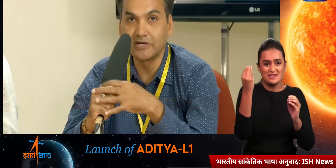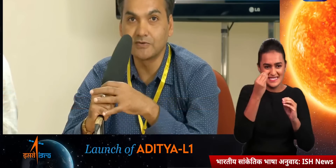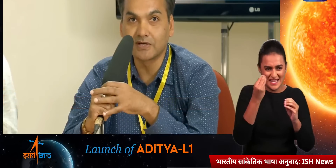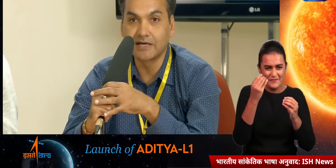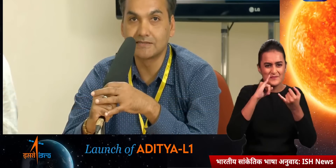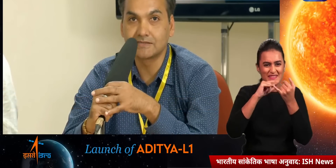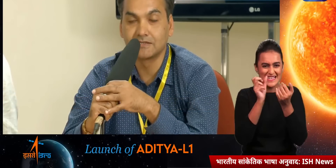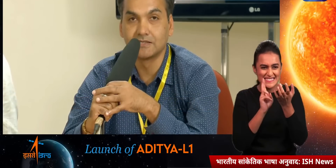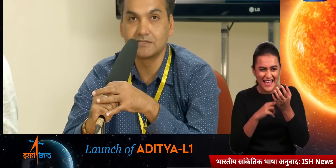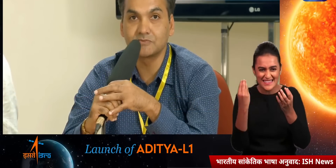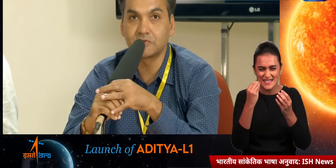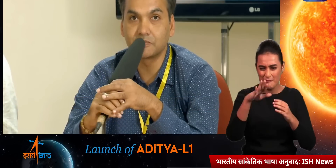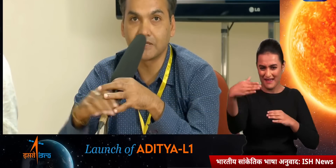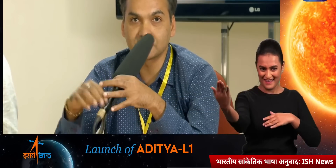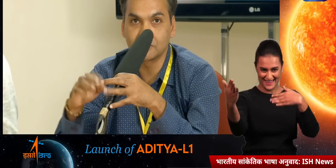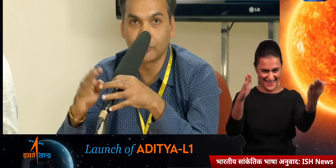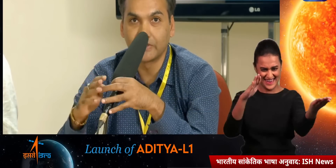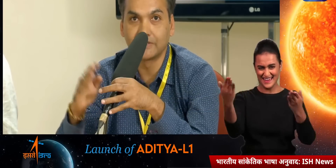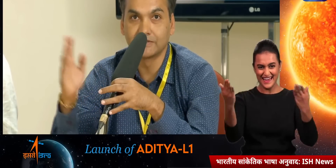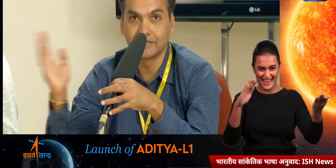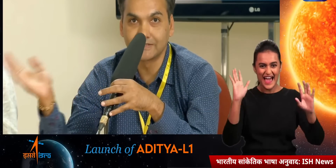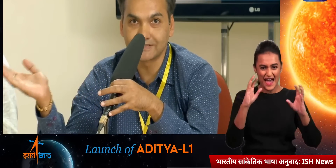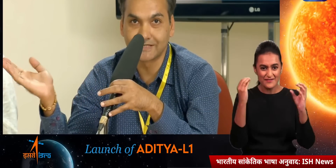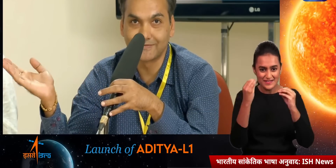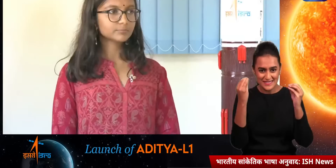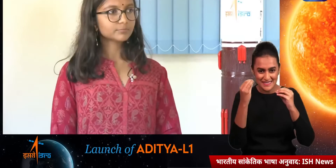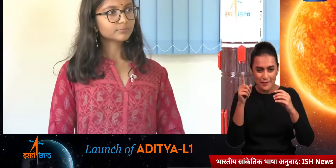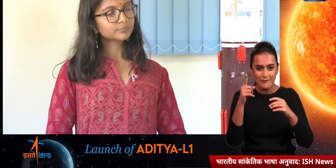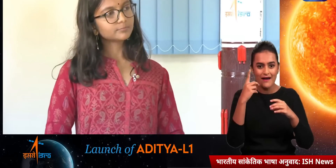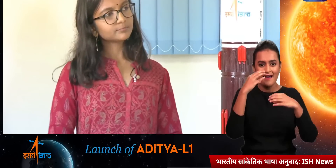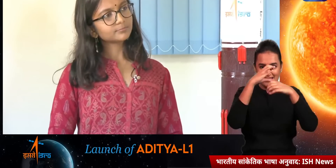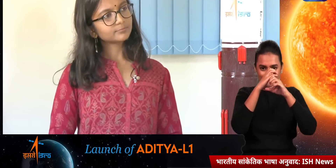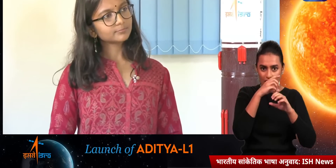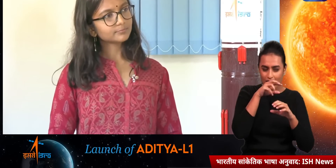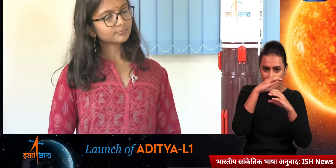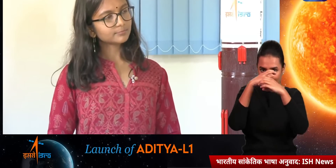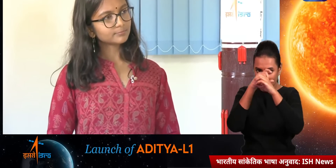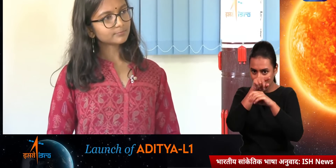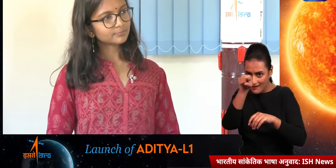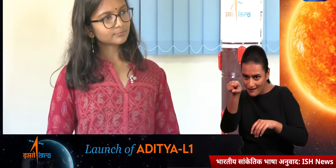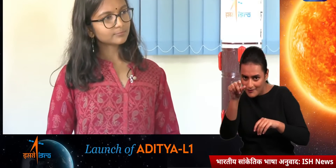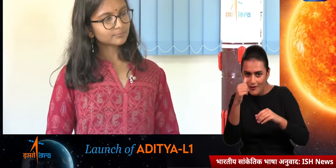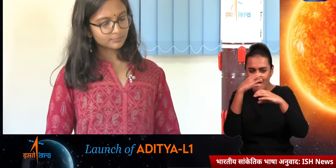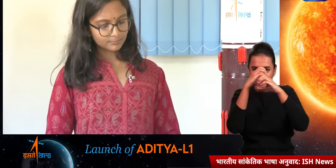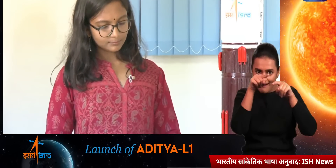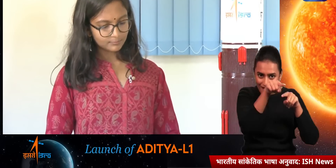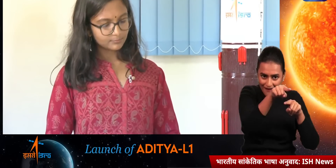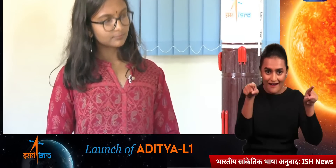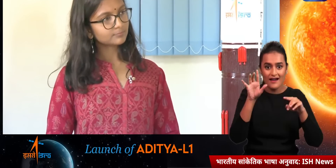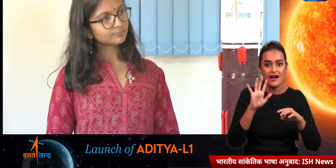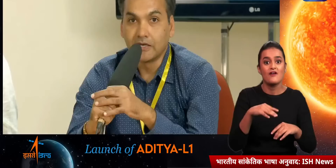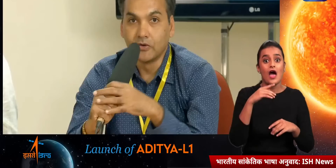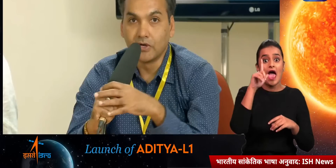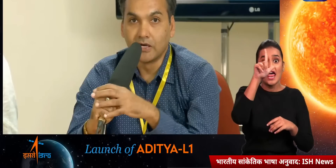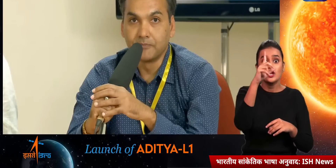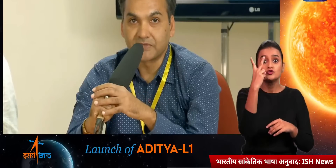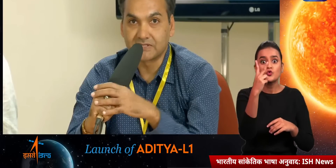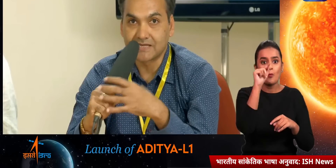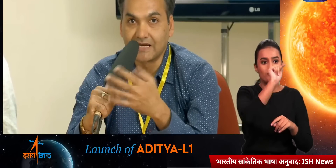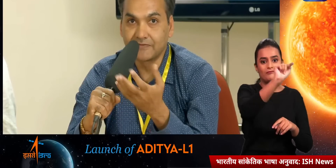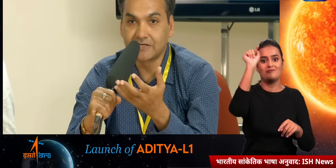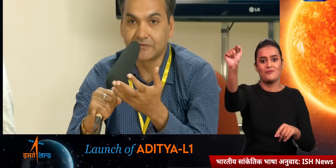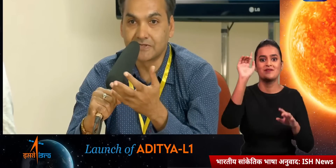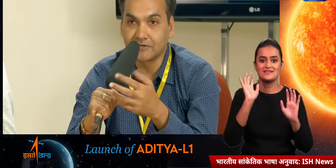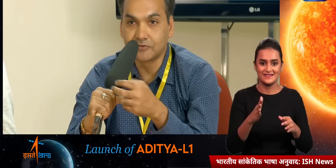L1 point, whereas the James Webb Telescope went on the other side of the Earth, which is at the L2 point. Now,